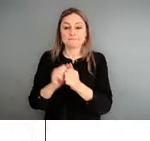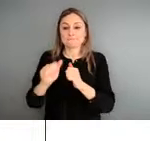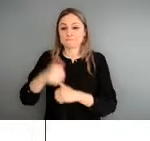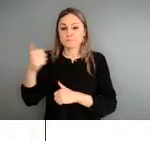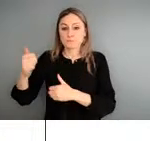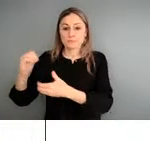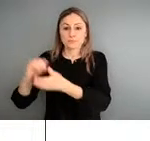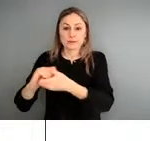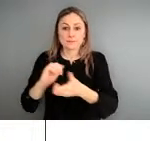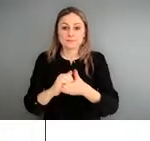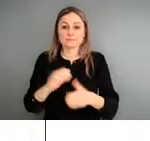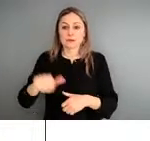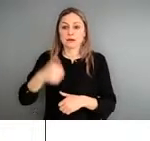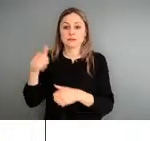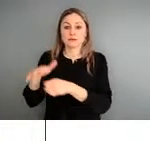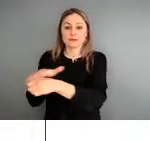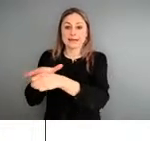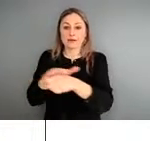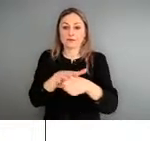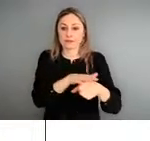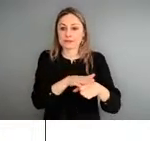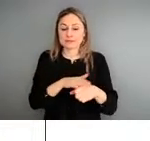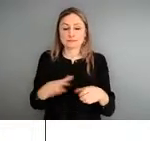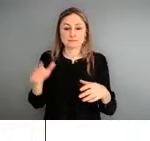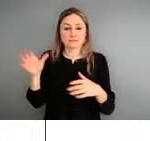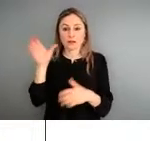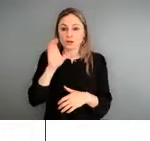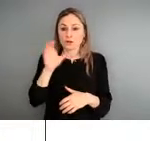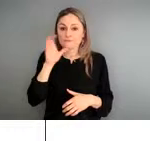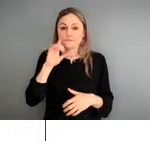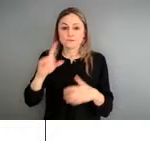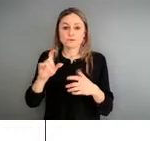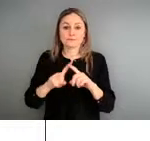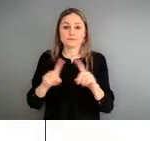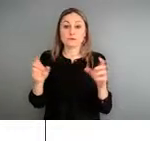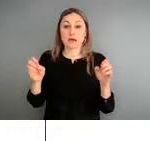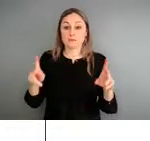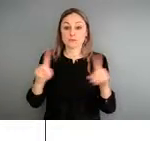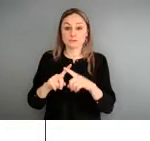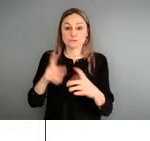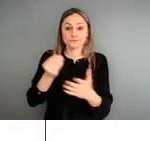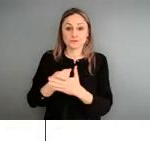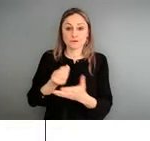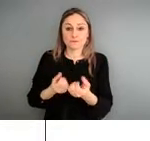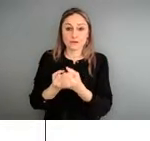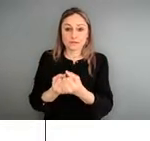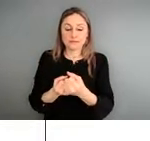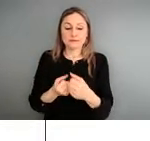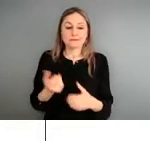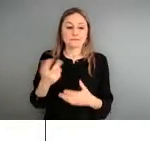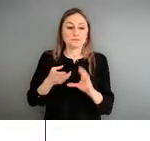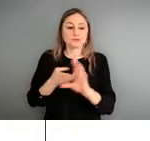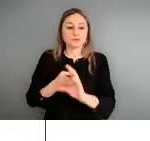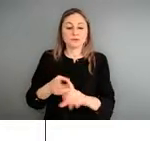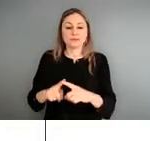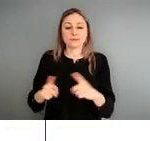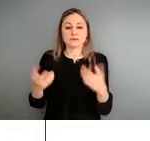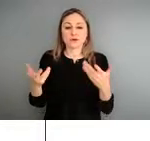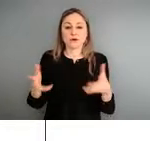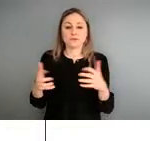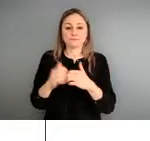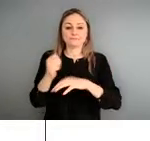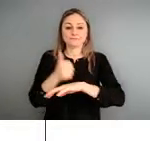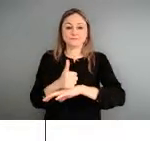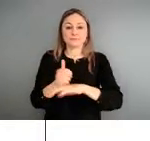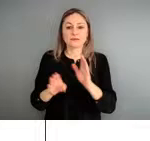partners, jurisdictions, look for opportunities for funding or joining into maybe existing development efforts. So I just